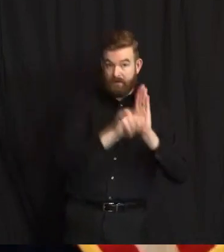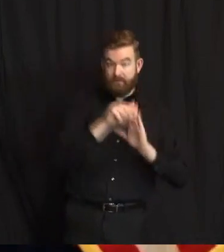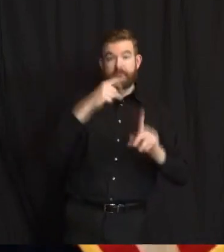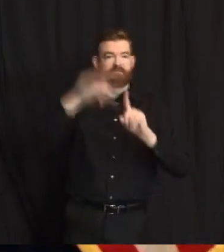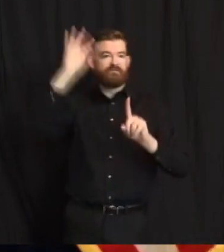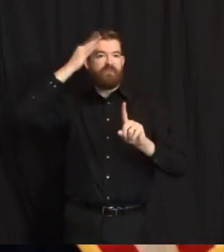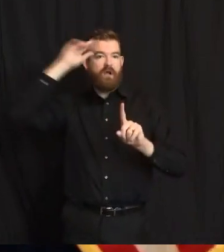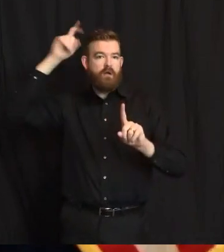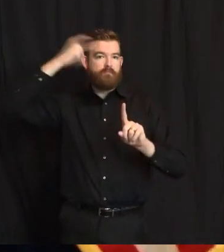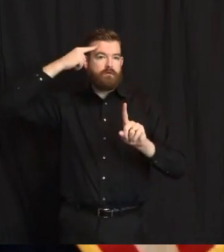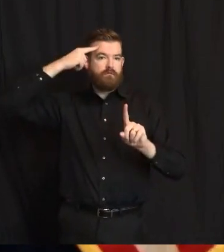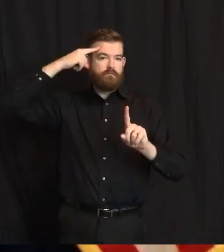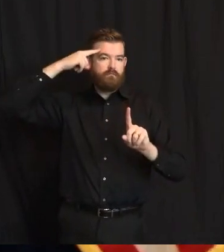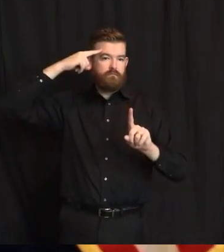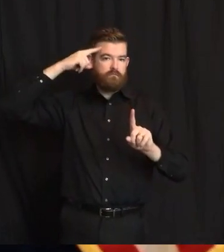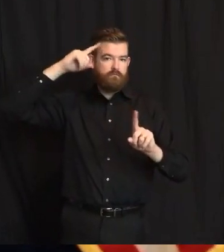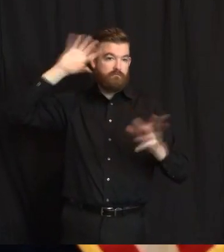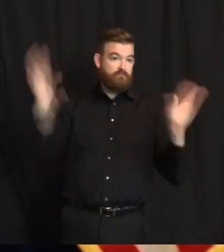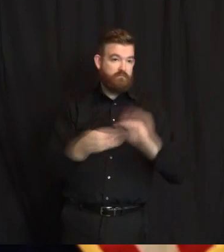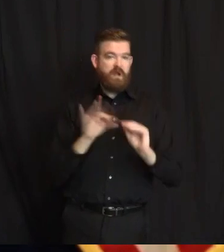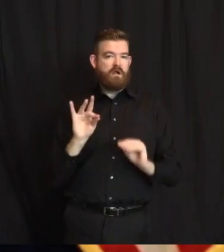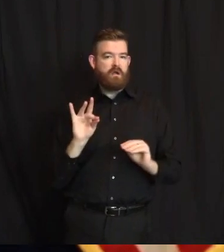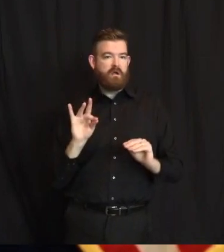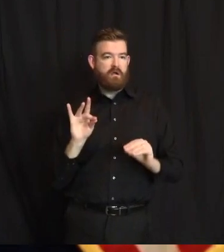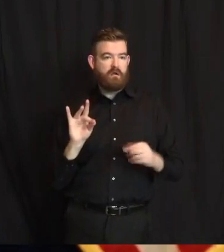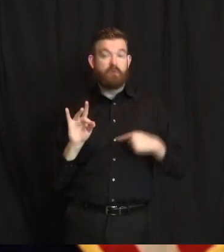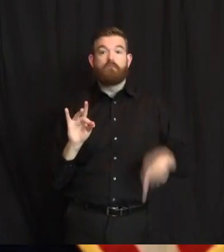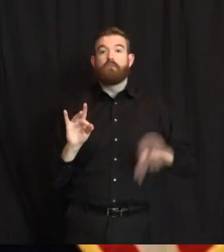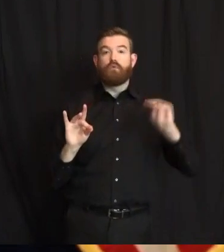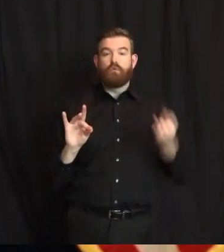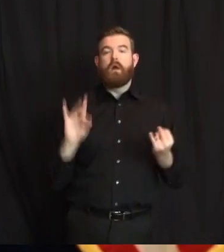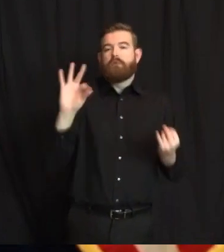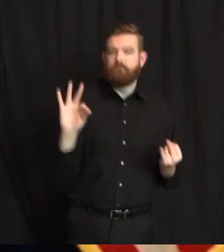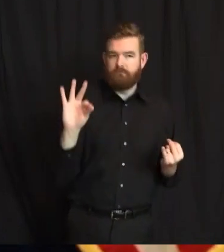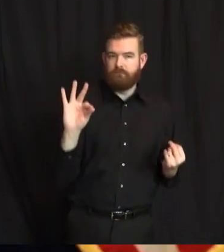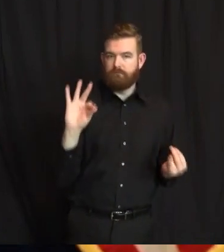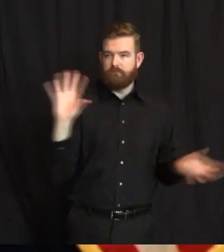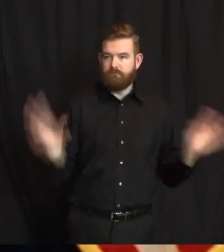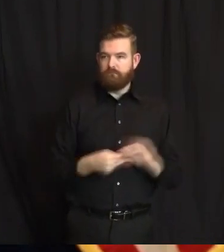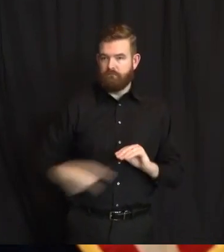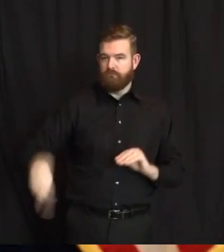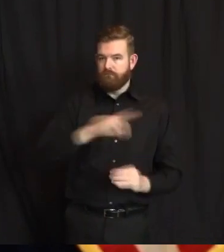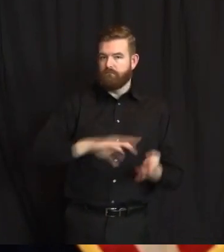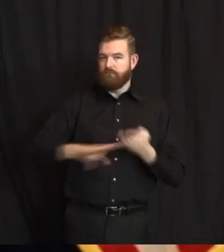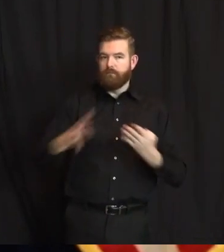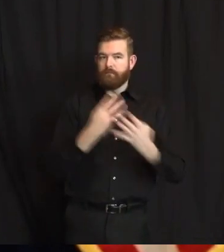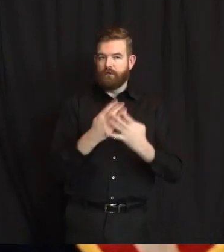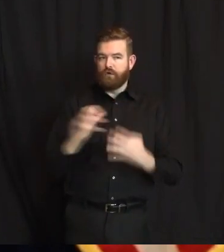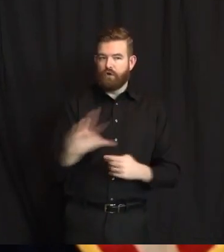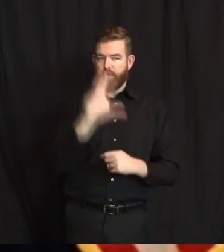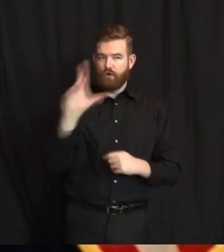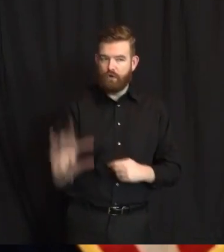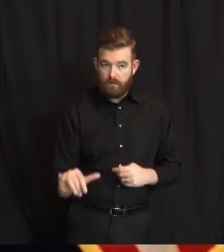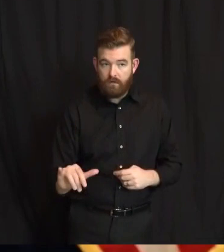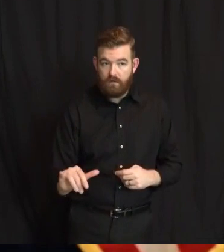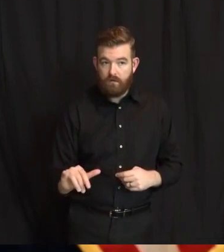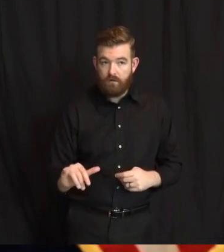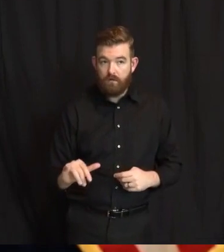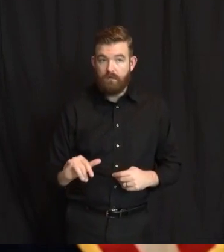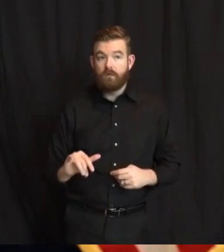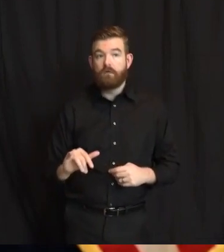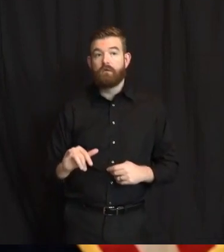with a tsunami, and I think Marcus and his team have done actually, relative to other states in America or relative to any